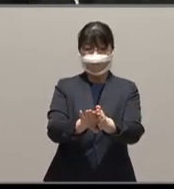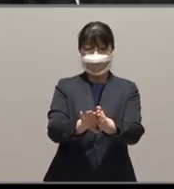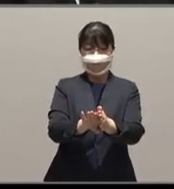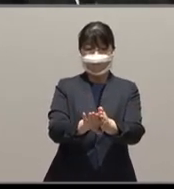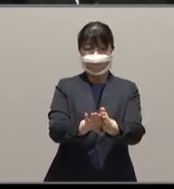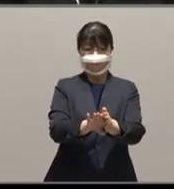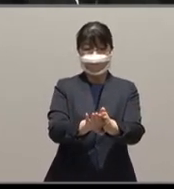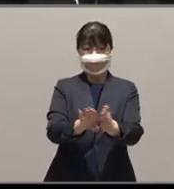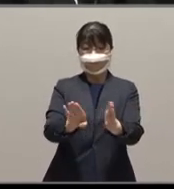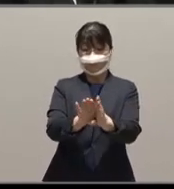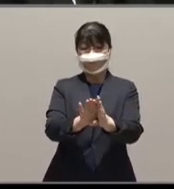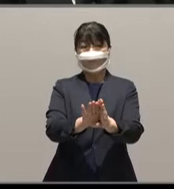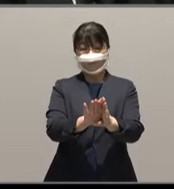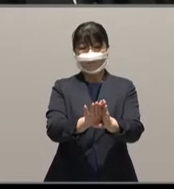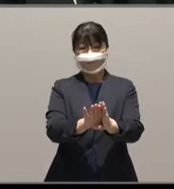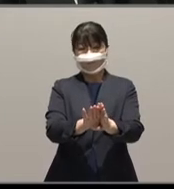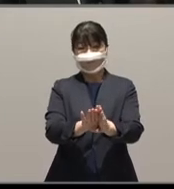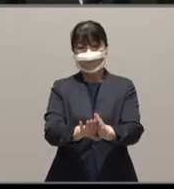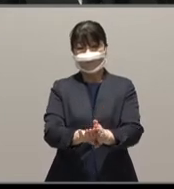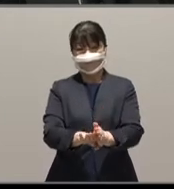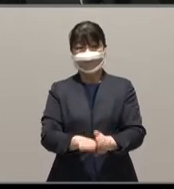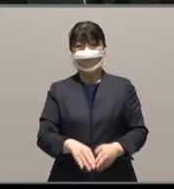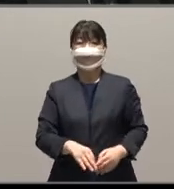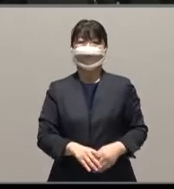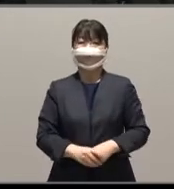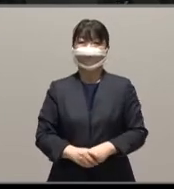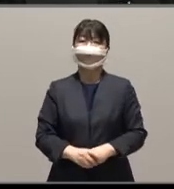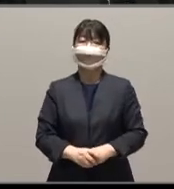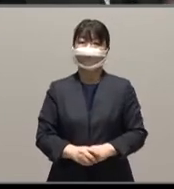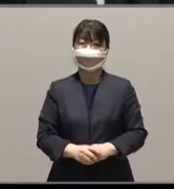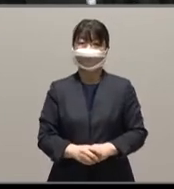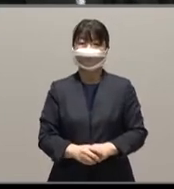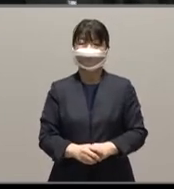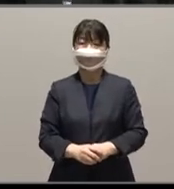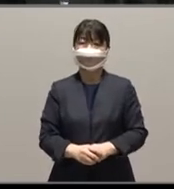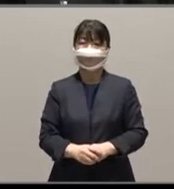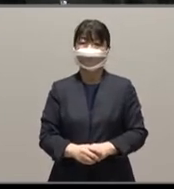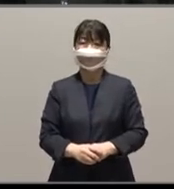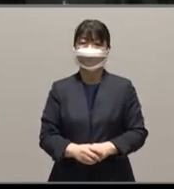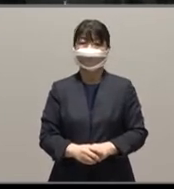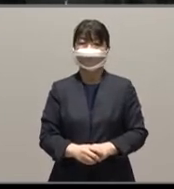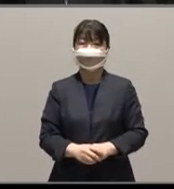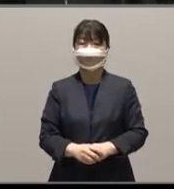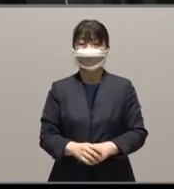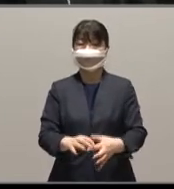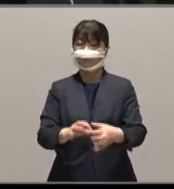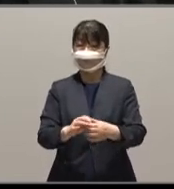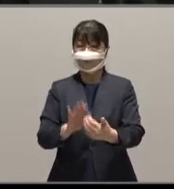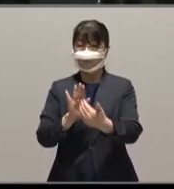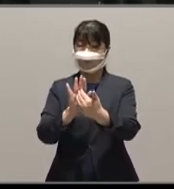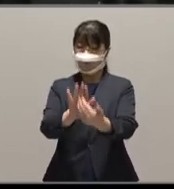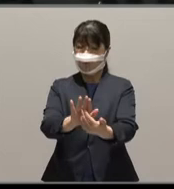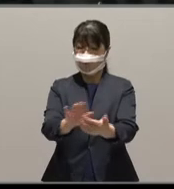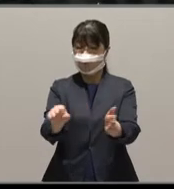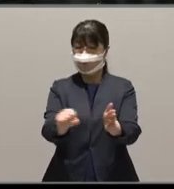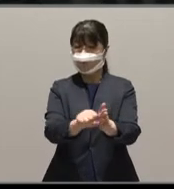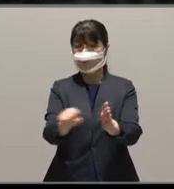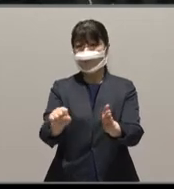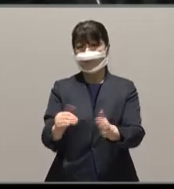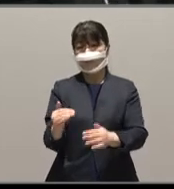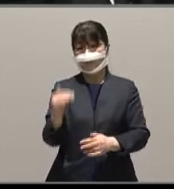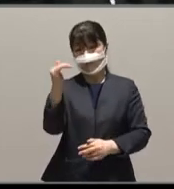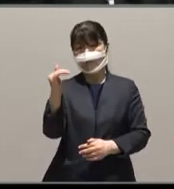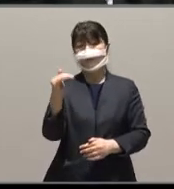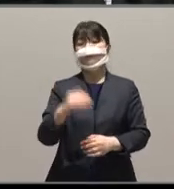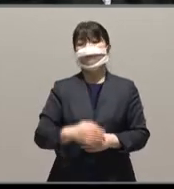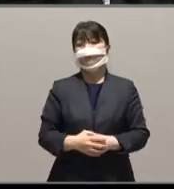or if you have a difficulty in your work, they are under mental stress. But forest bathing help you to